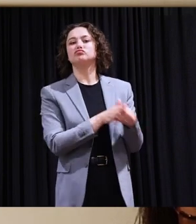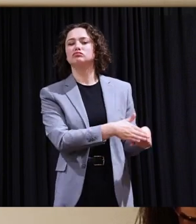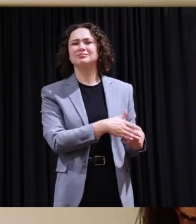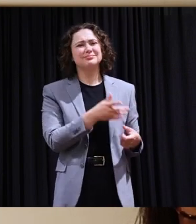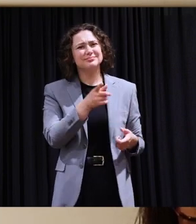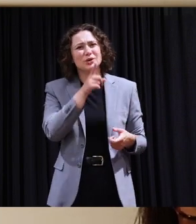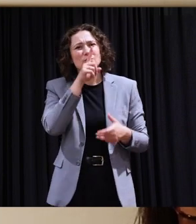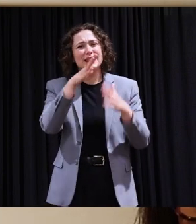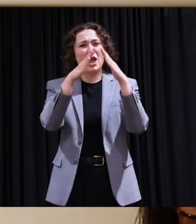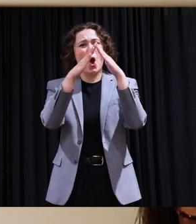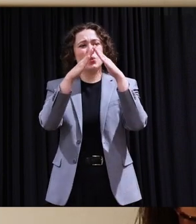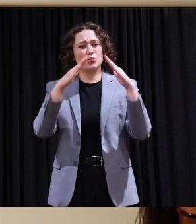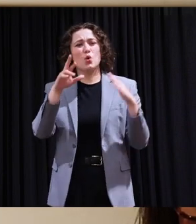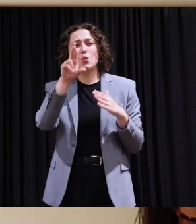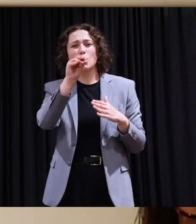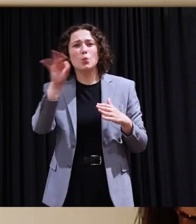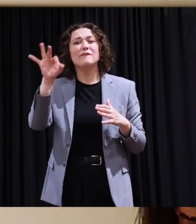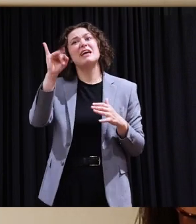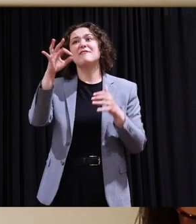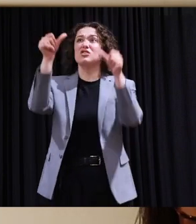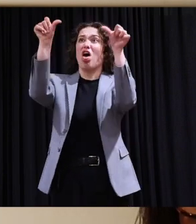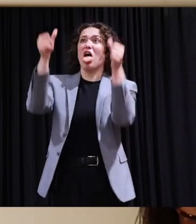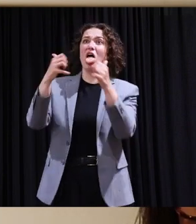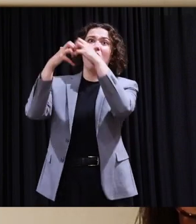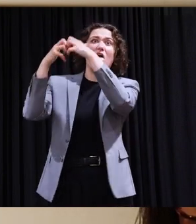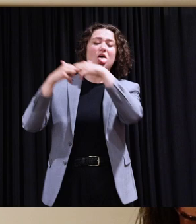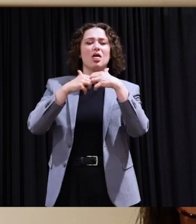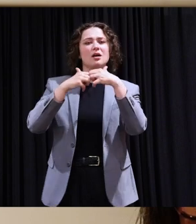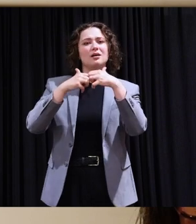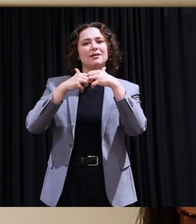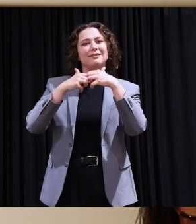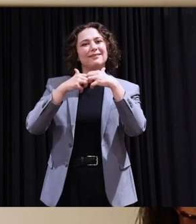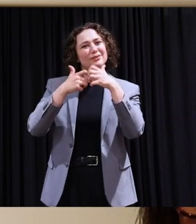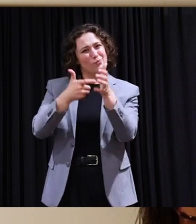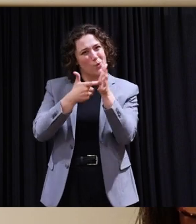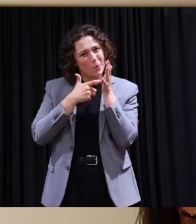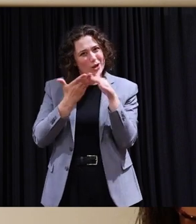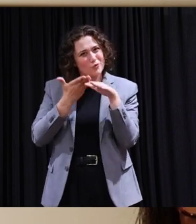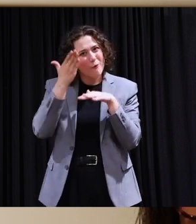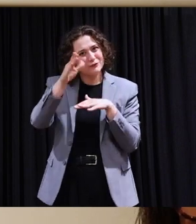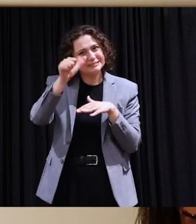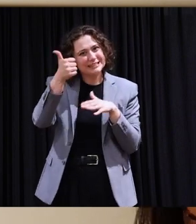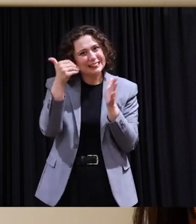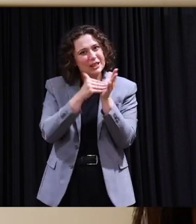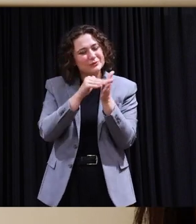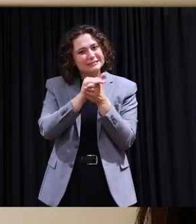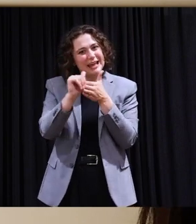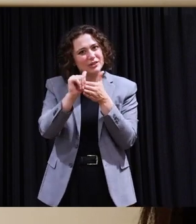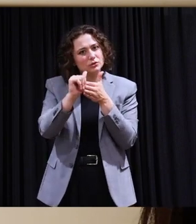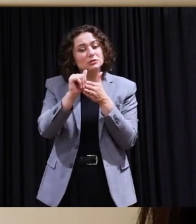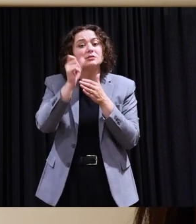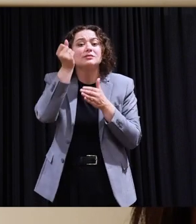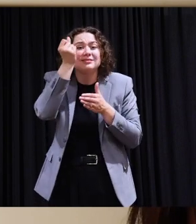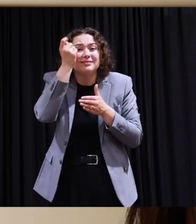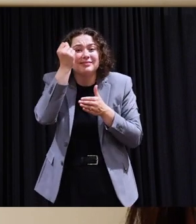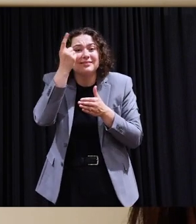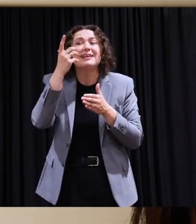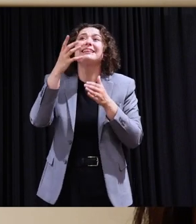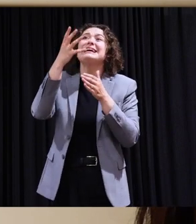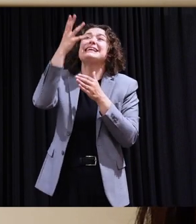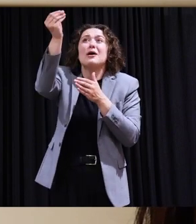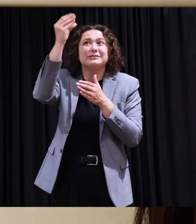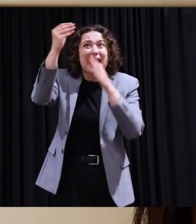alone takes more than $10,000. And we haven't even gotten into the interior of the home. A lot of these homes don't have one